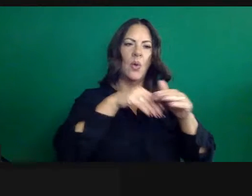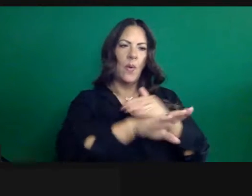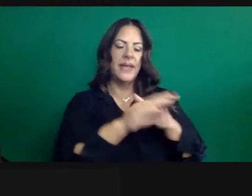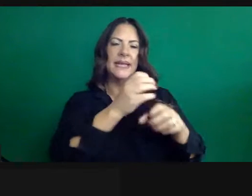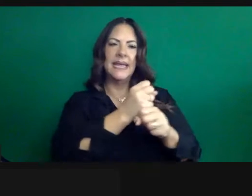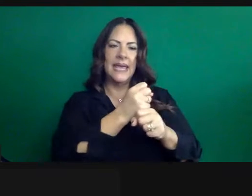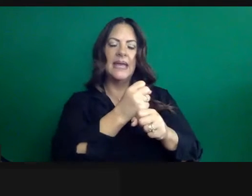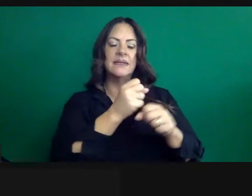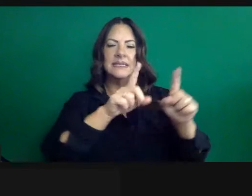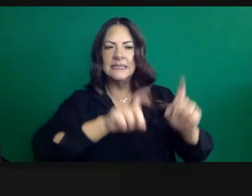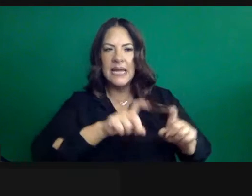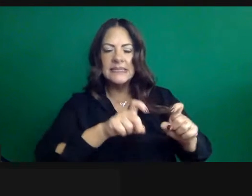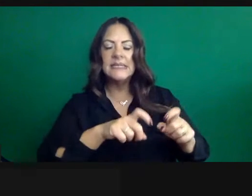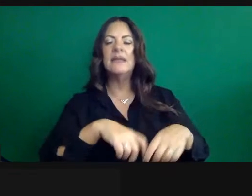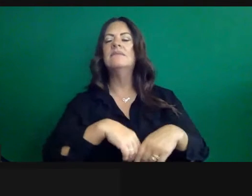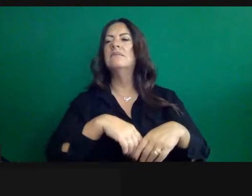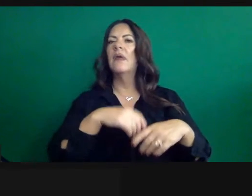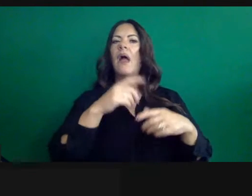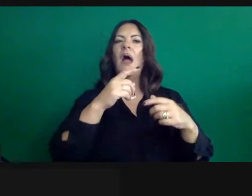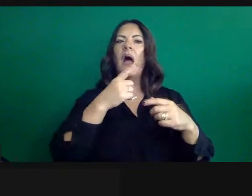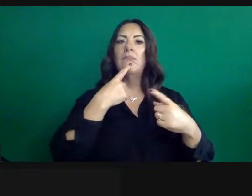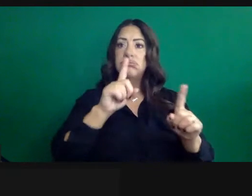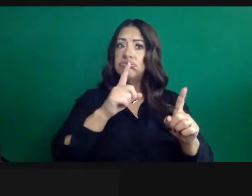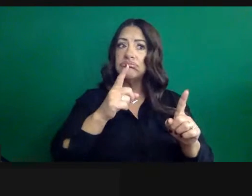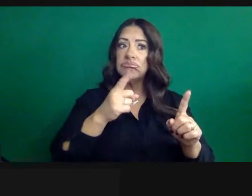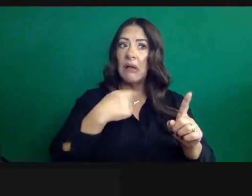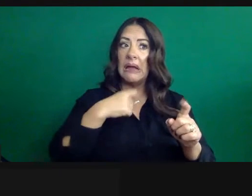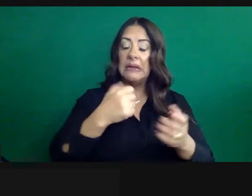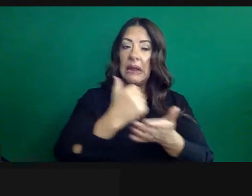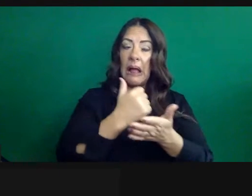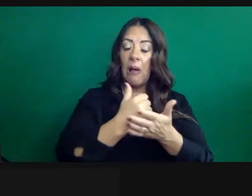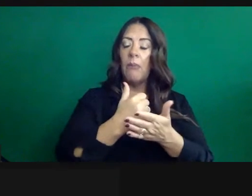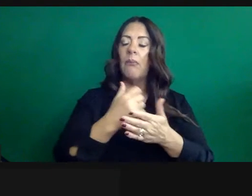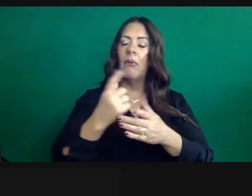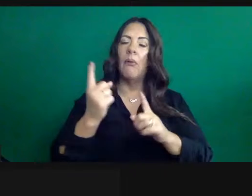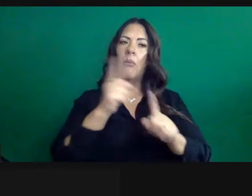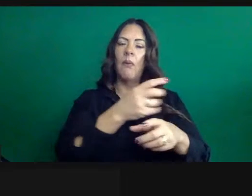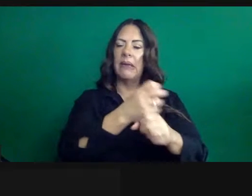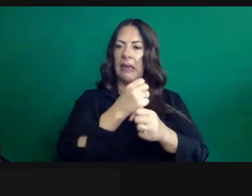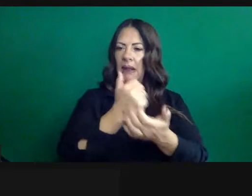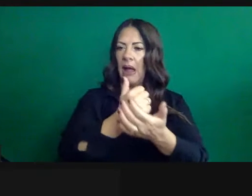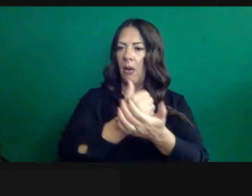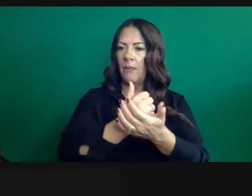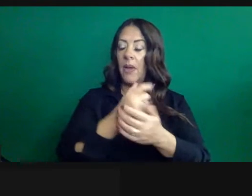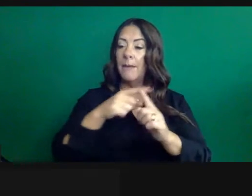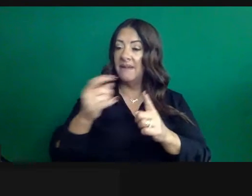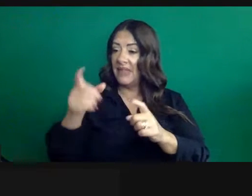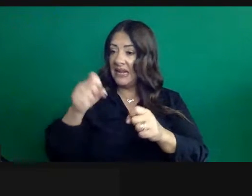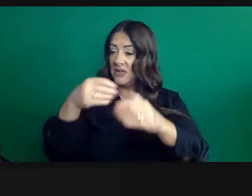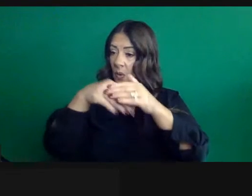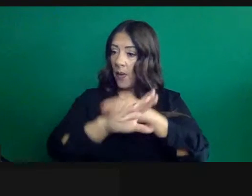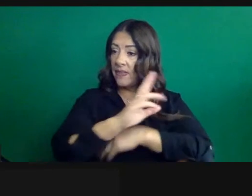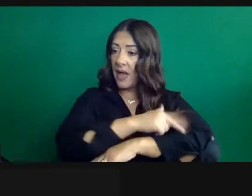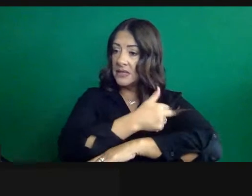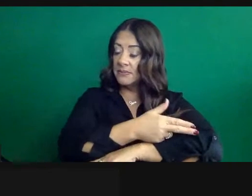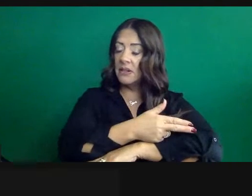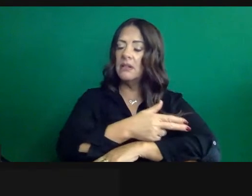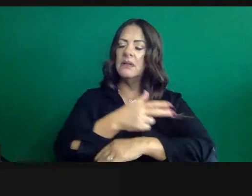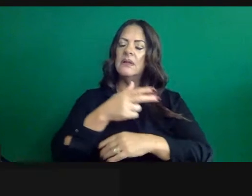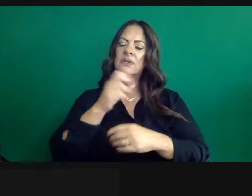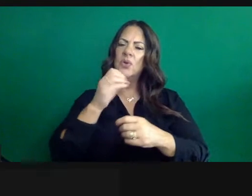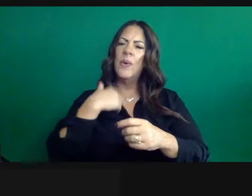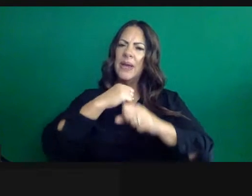care, hopefully well in advance of when you need hospital level care, so that we can both protect you, protect